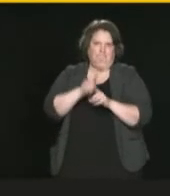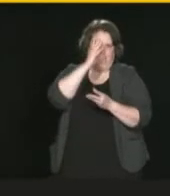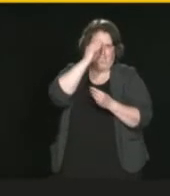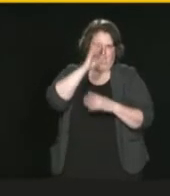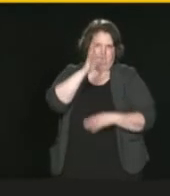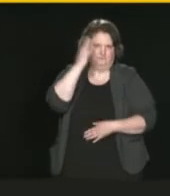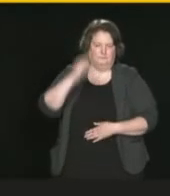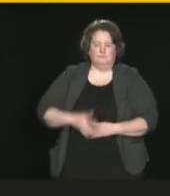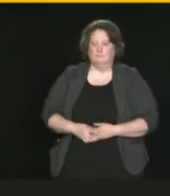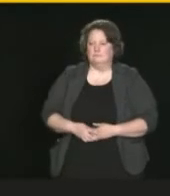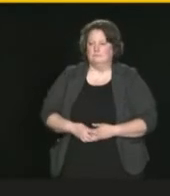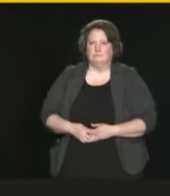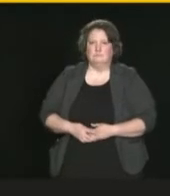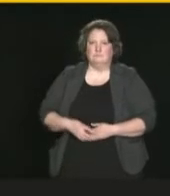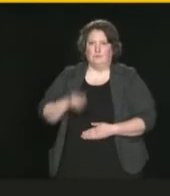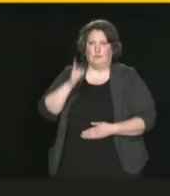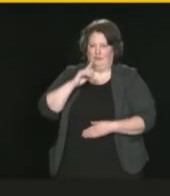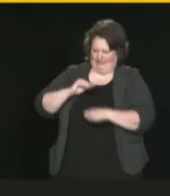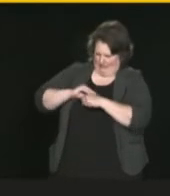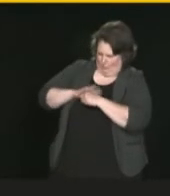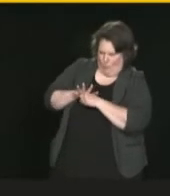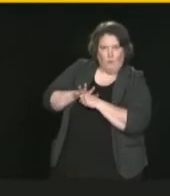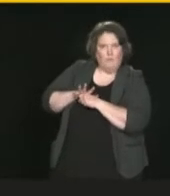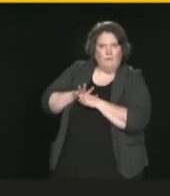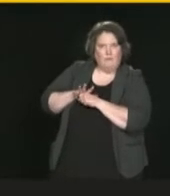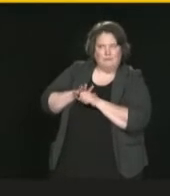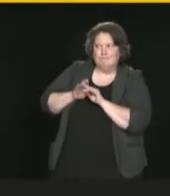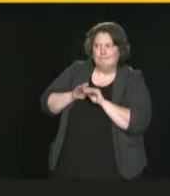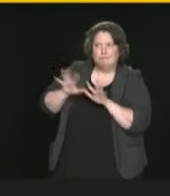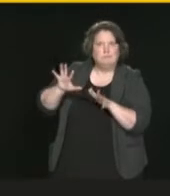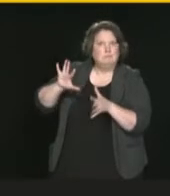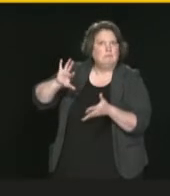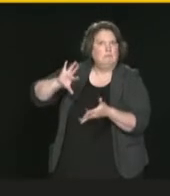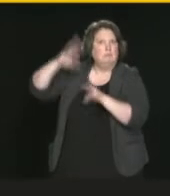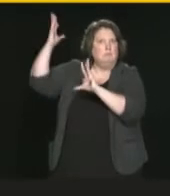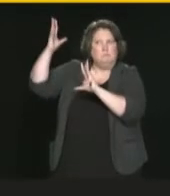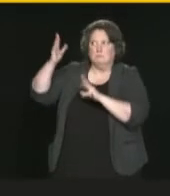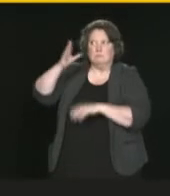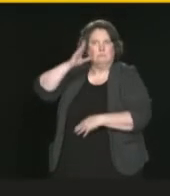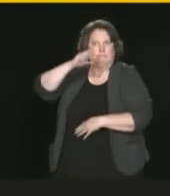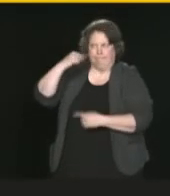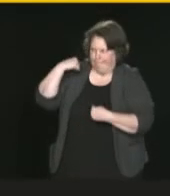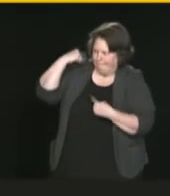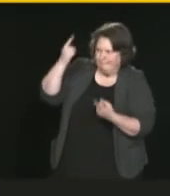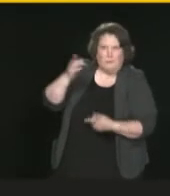We were facing an unprecedented crisis where thousands of Canadians